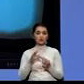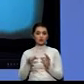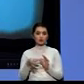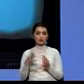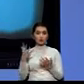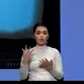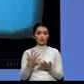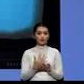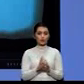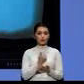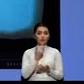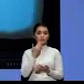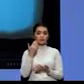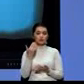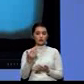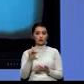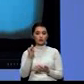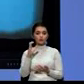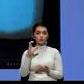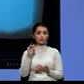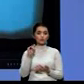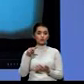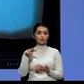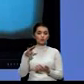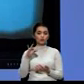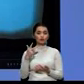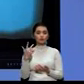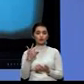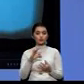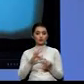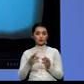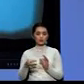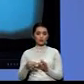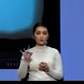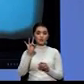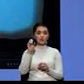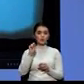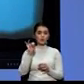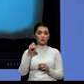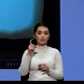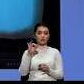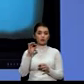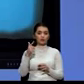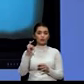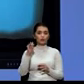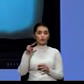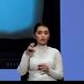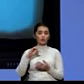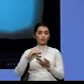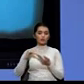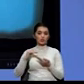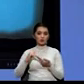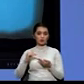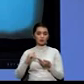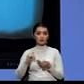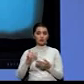gap: "Topdingmi?" deb so'radi sulton. Va 3-chi gap: Abu Rayhon g'ulomini